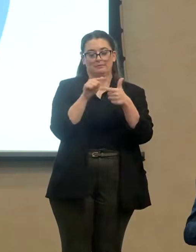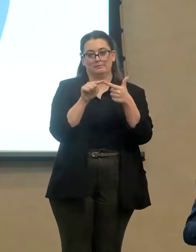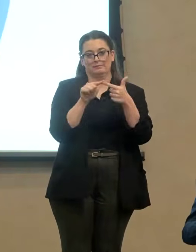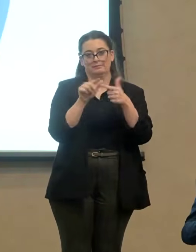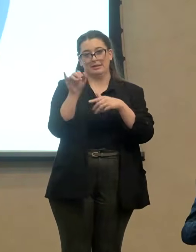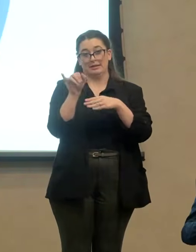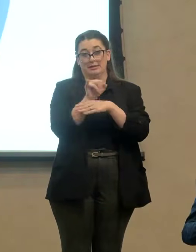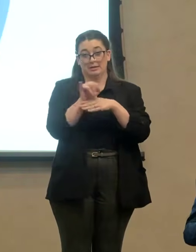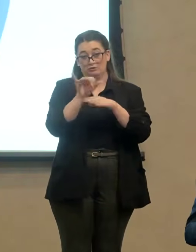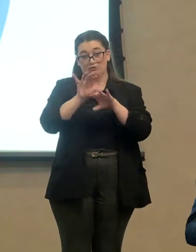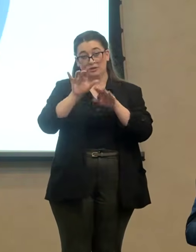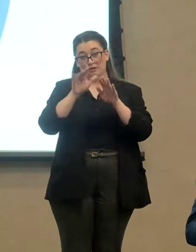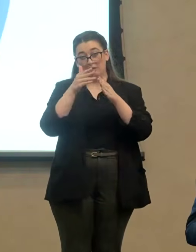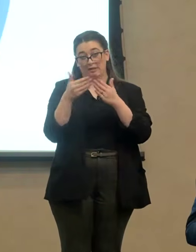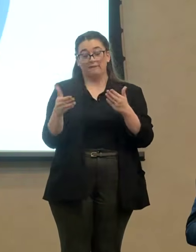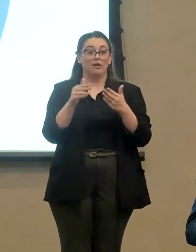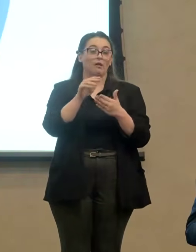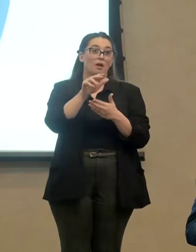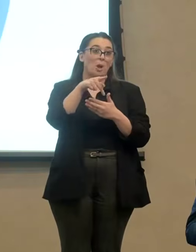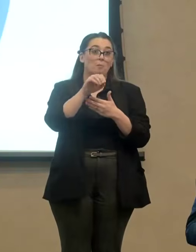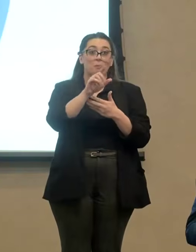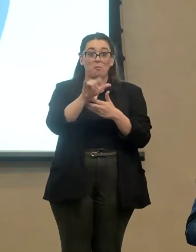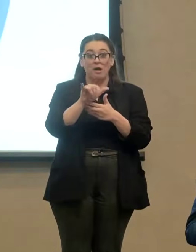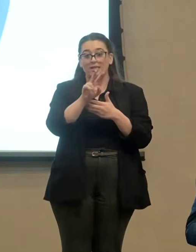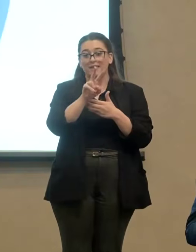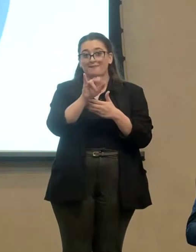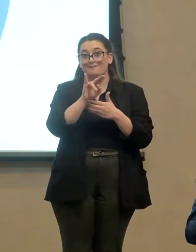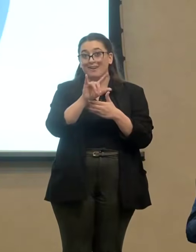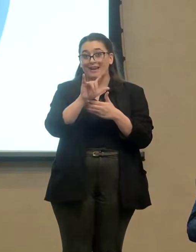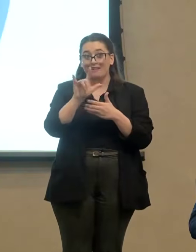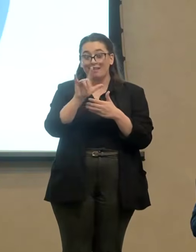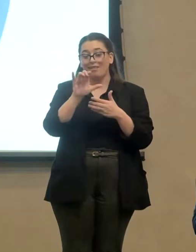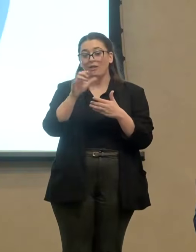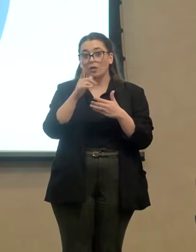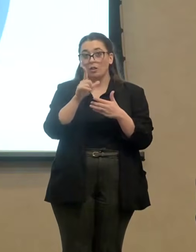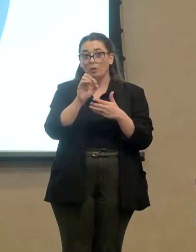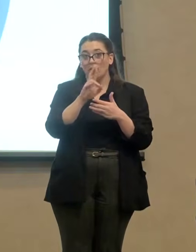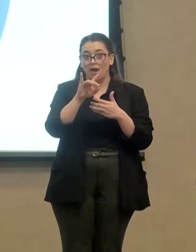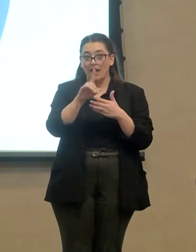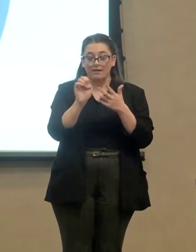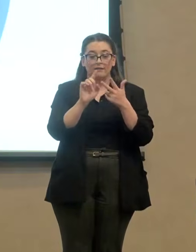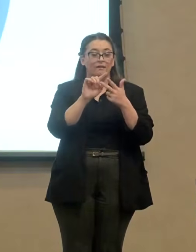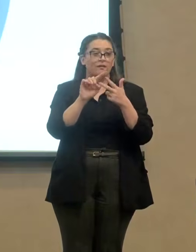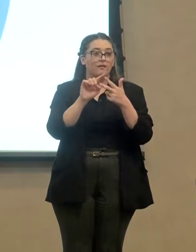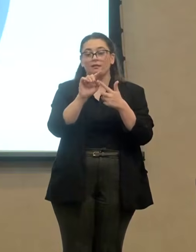agents can do it, such as polyvinyl chloride, silica dust,